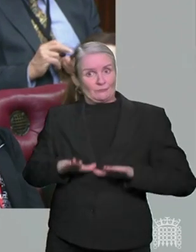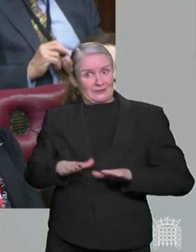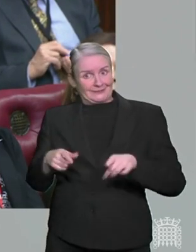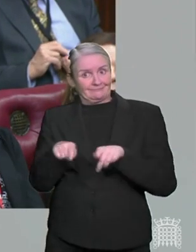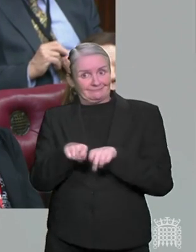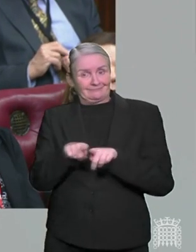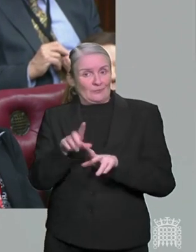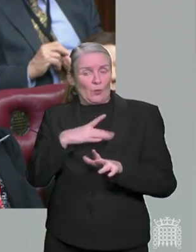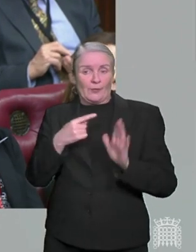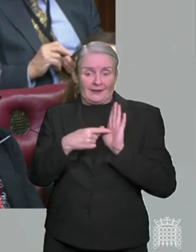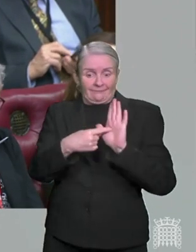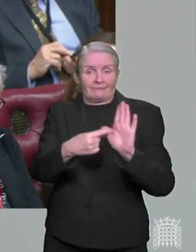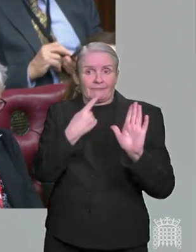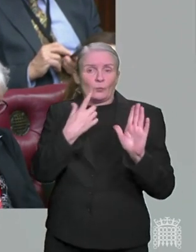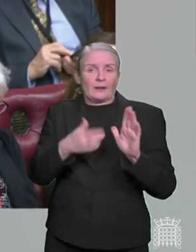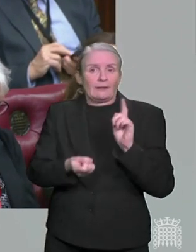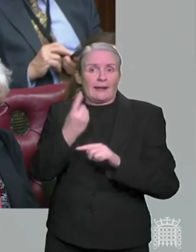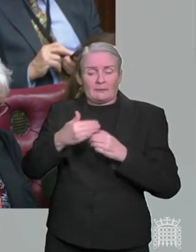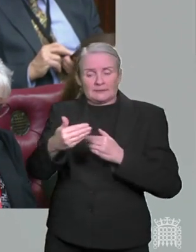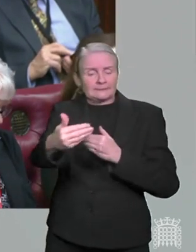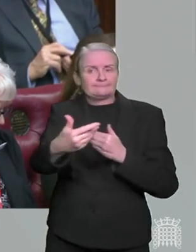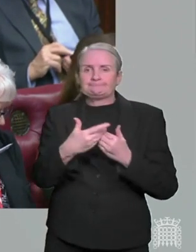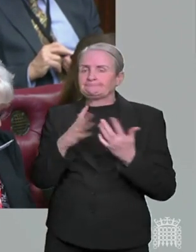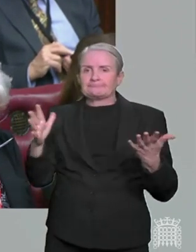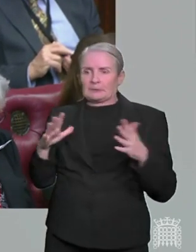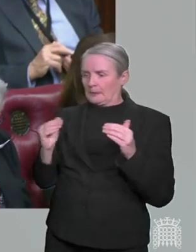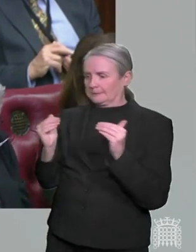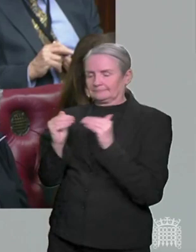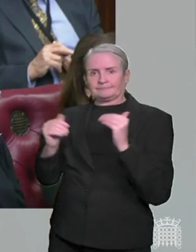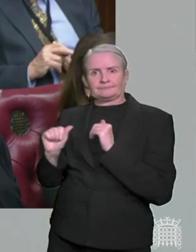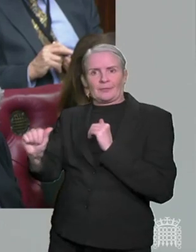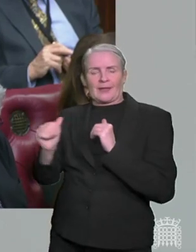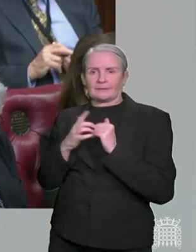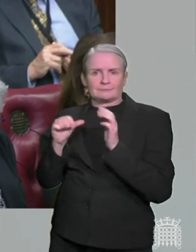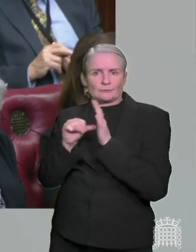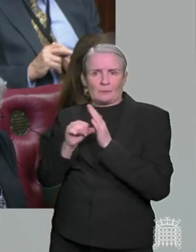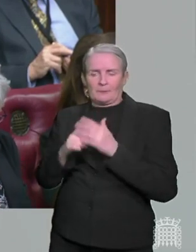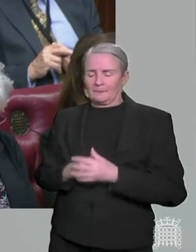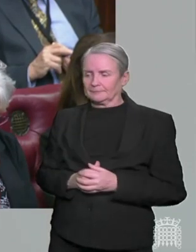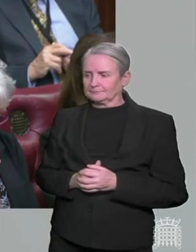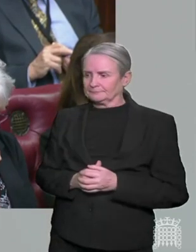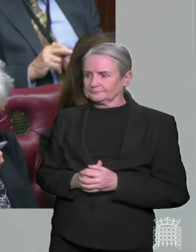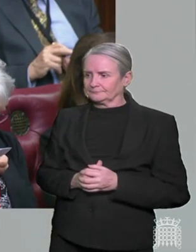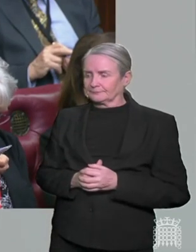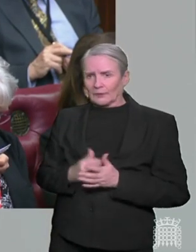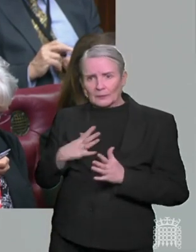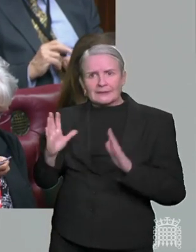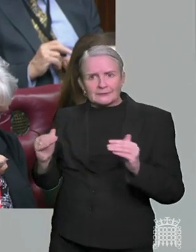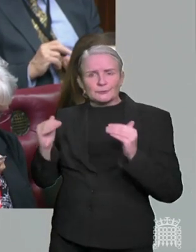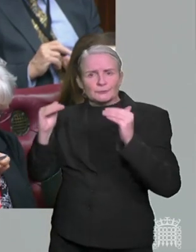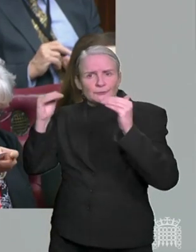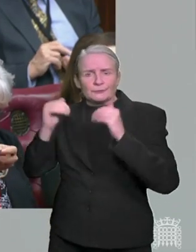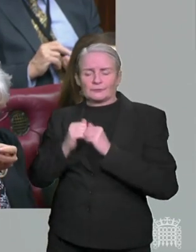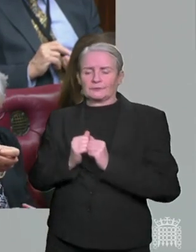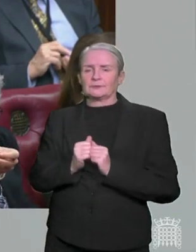totally inadequate? And so doesn't he agree that it's not only right to scale this up, but also in our self-interest as we seek to